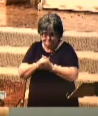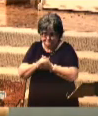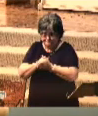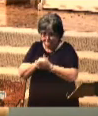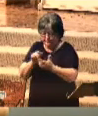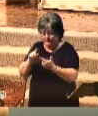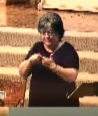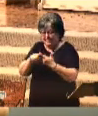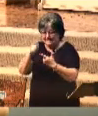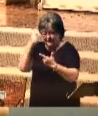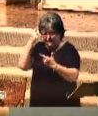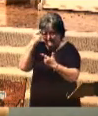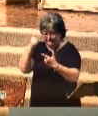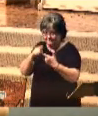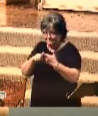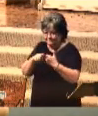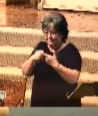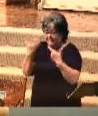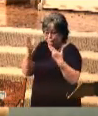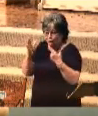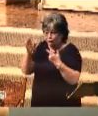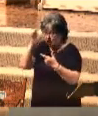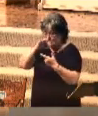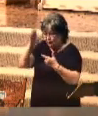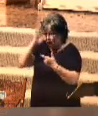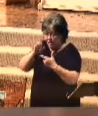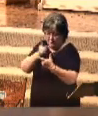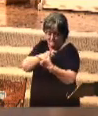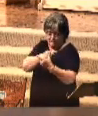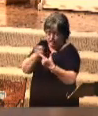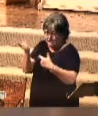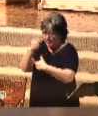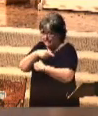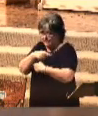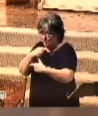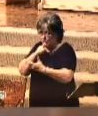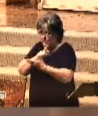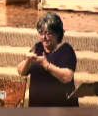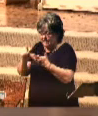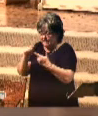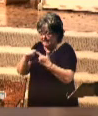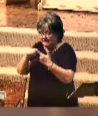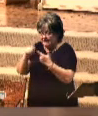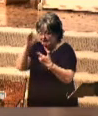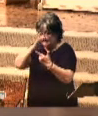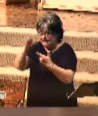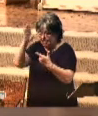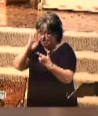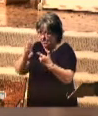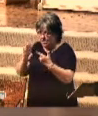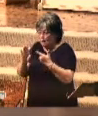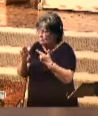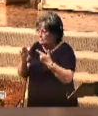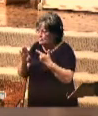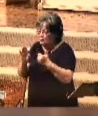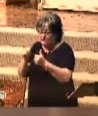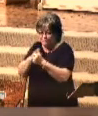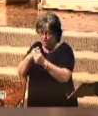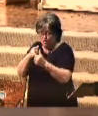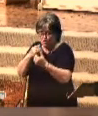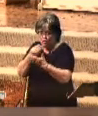Second thought, after seeking God on the first day of the week, second thought is to seek God with the first dollar of our